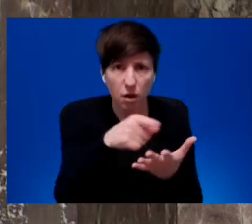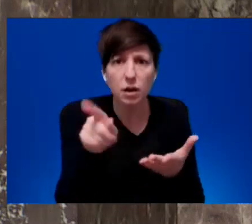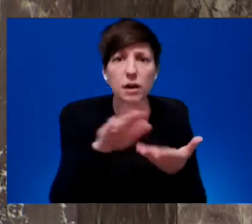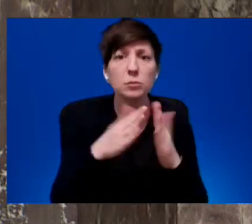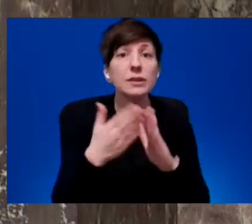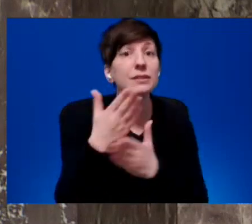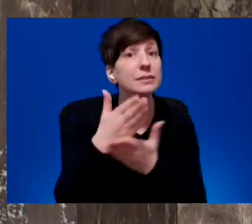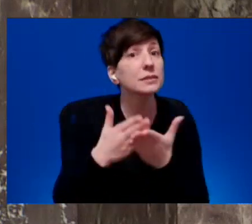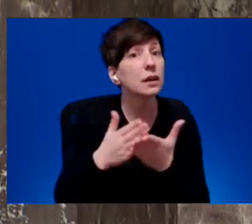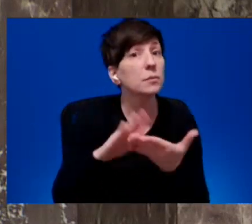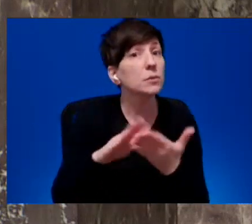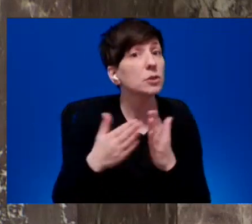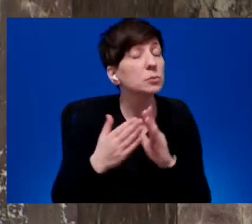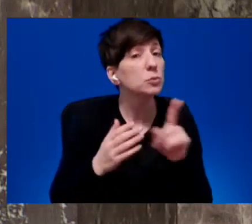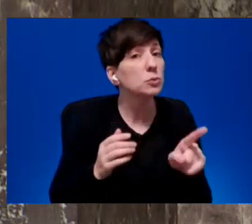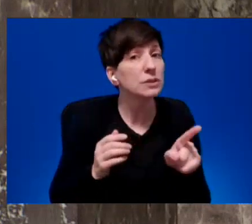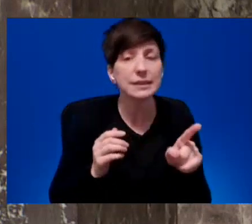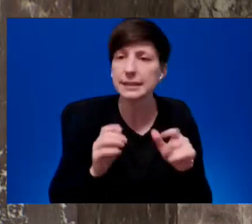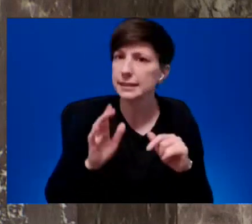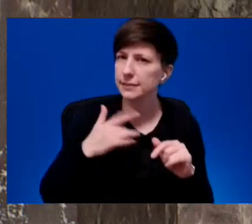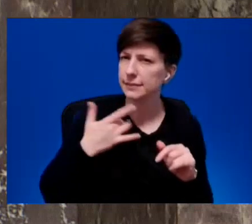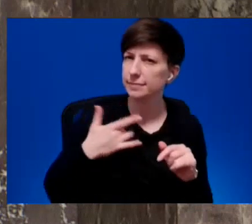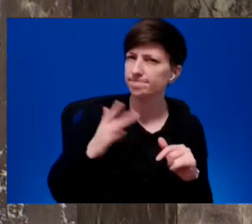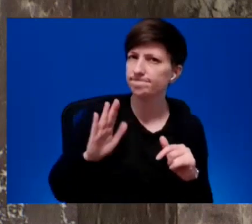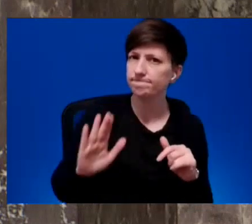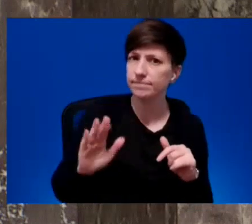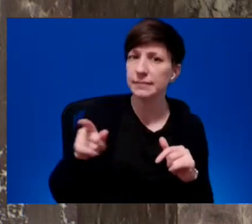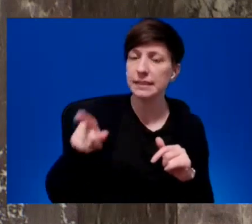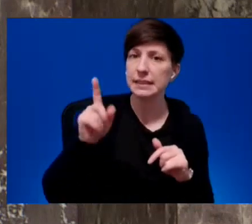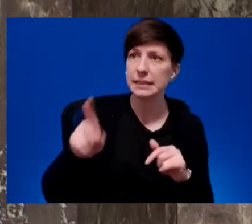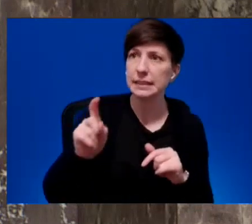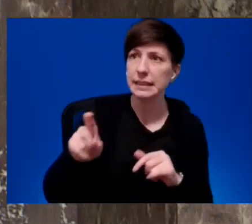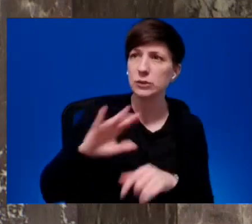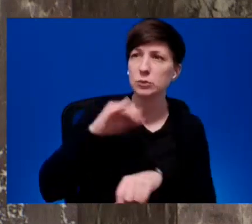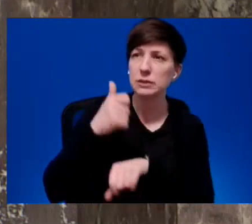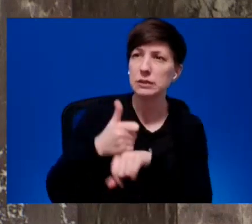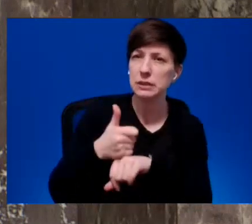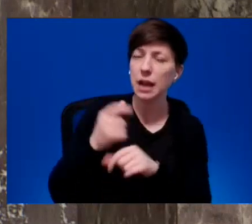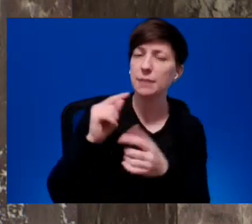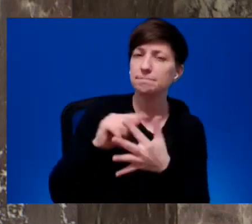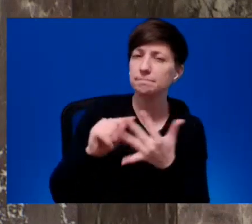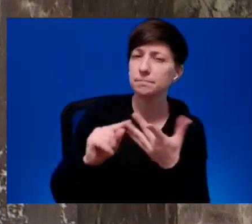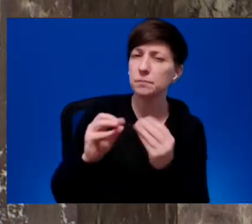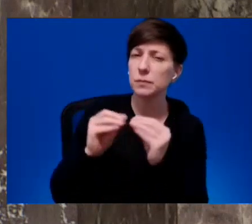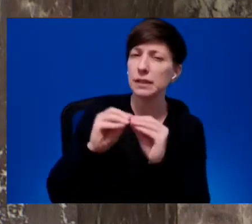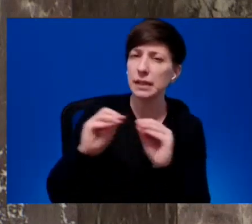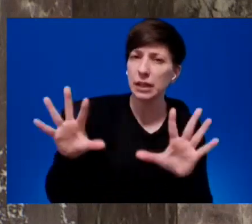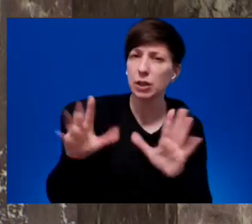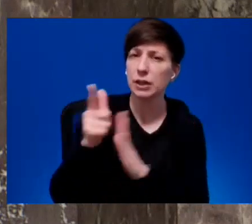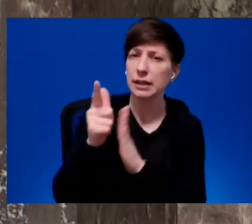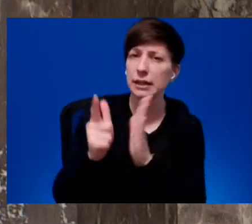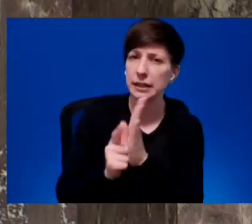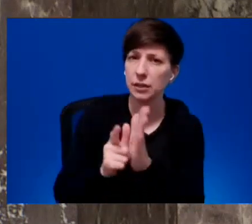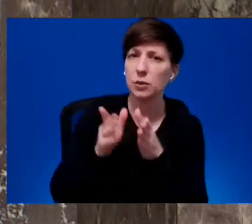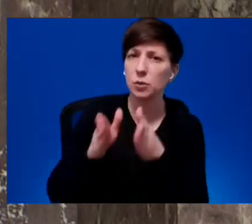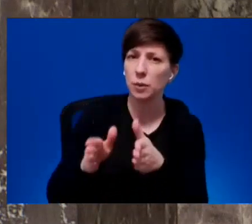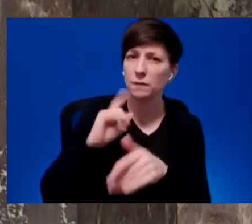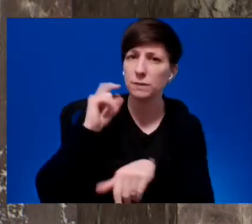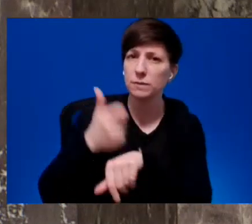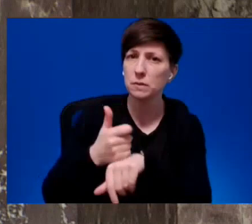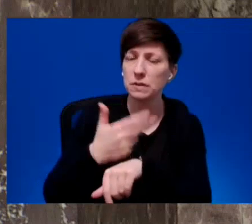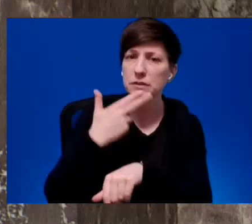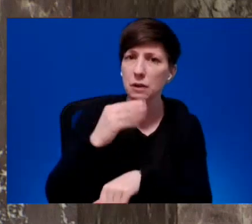to find ways to legalize tiny homes, and my message to them is tiny homes are legal right now. If you have the